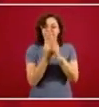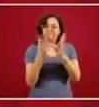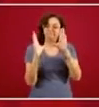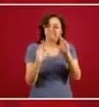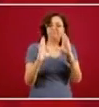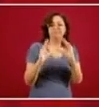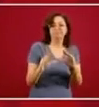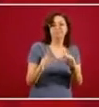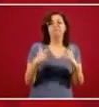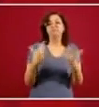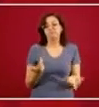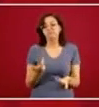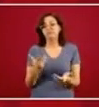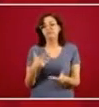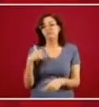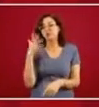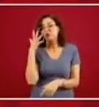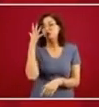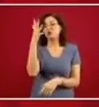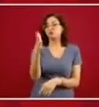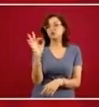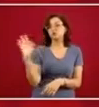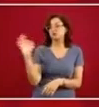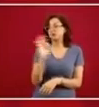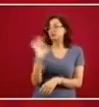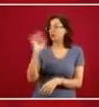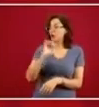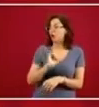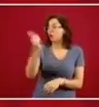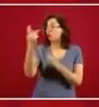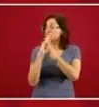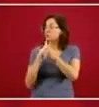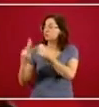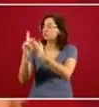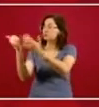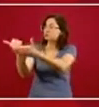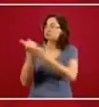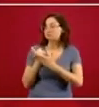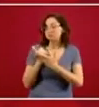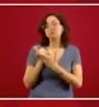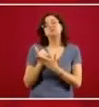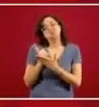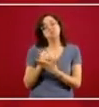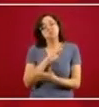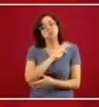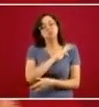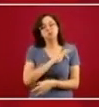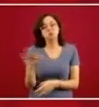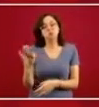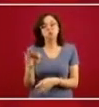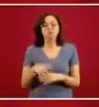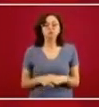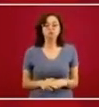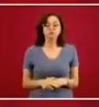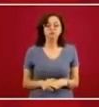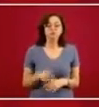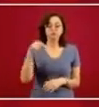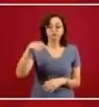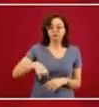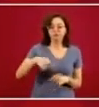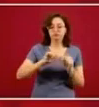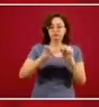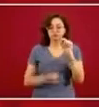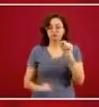for us to quickly and adequately recruit a highest number of medical